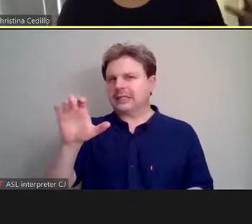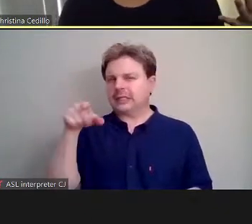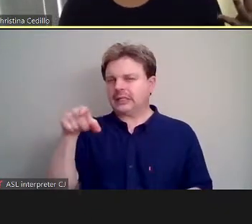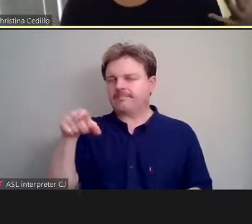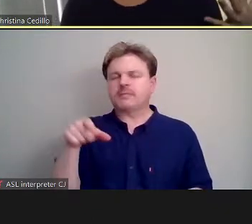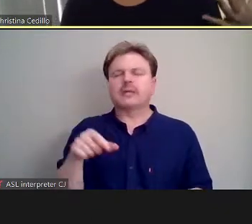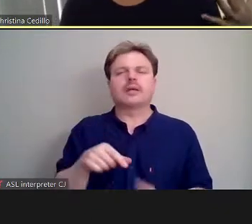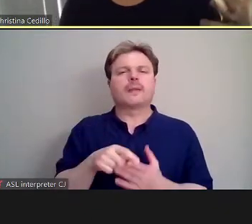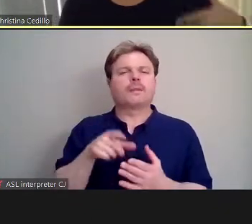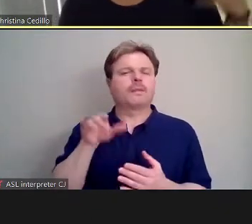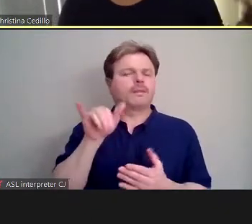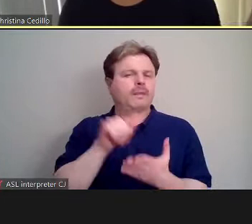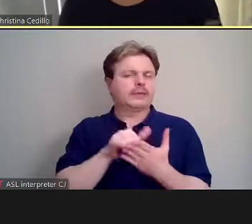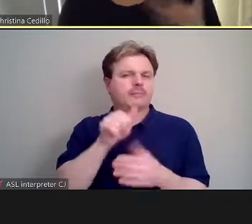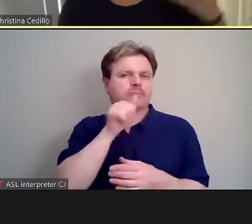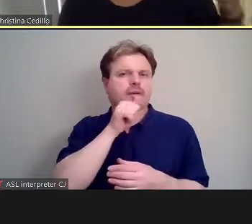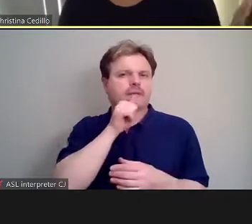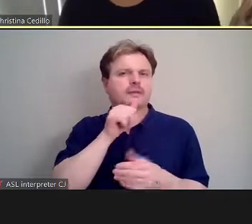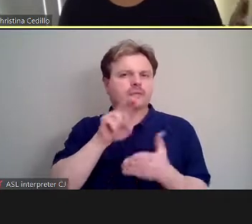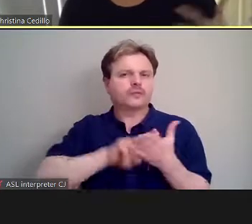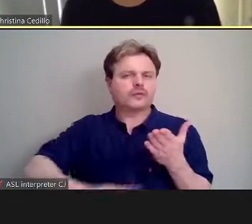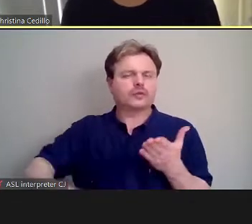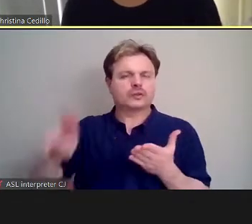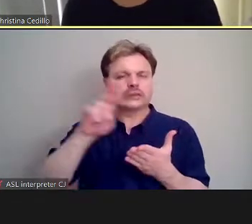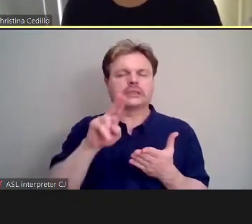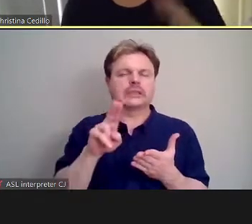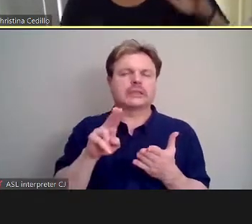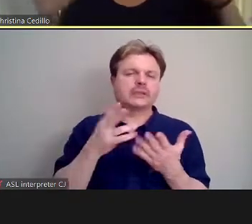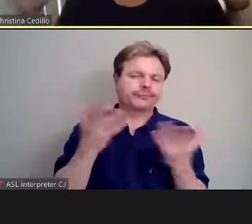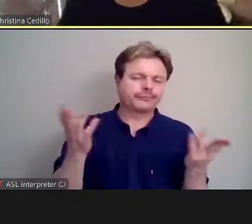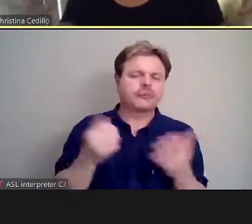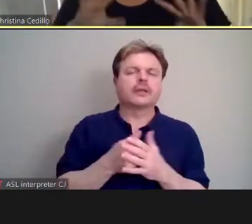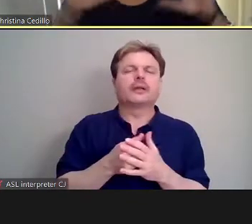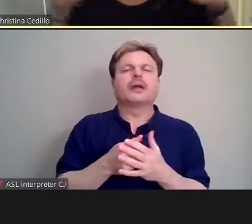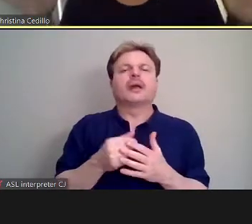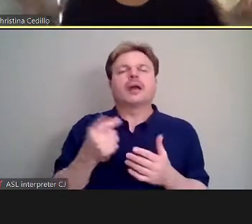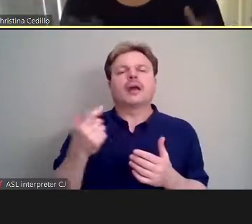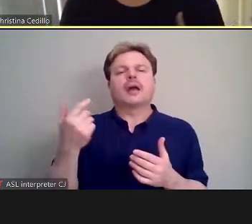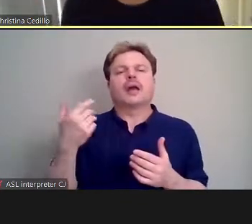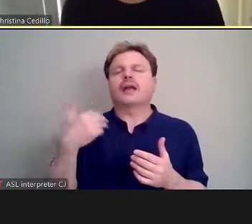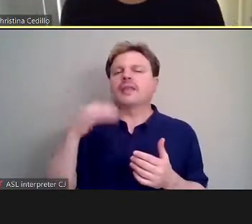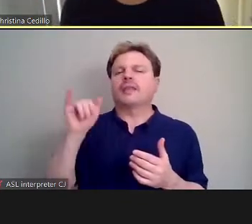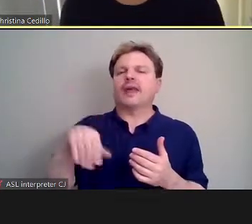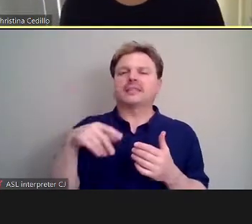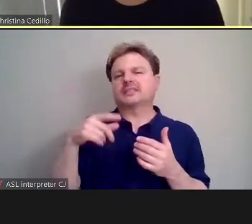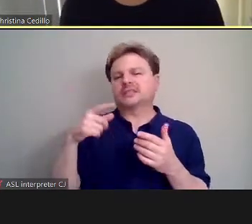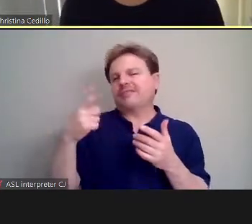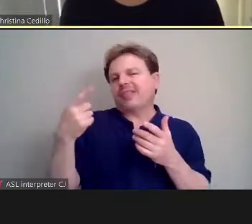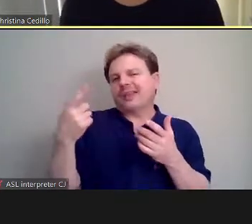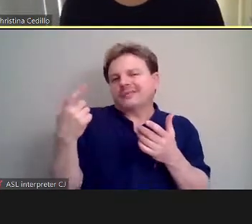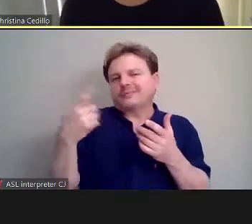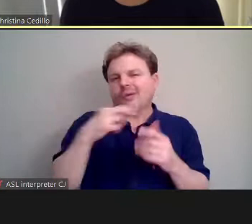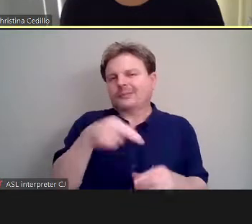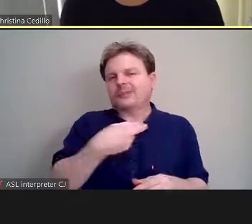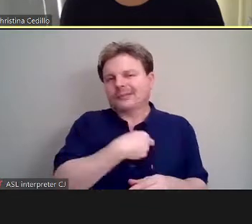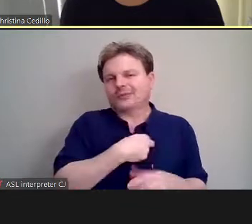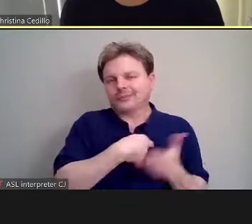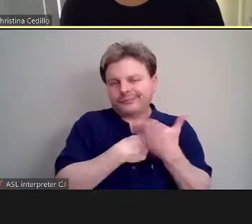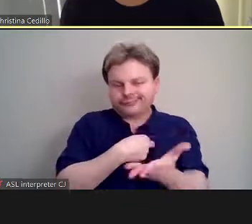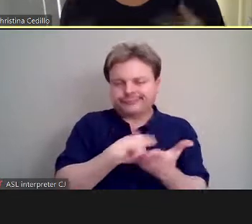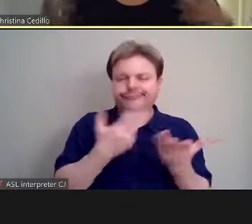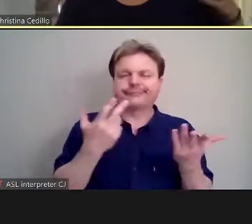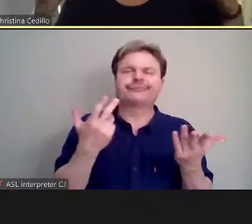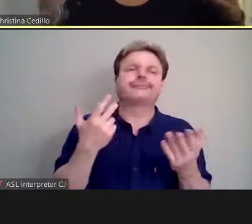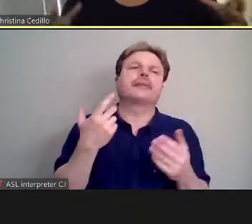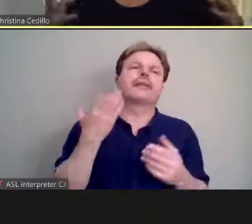it's a private university, et cetera, has this certain reputation. And